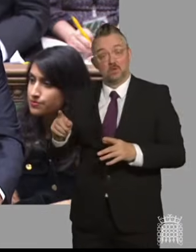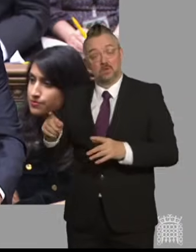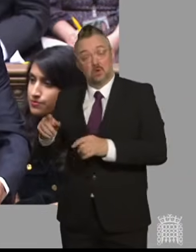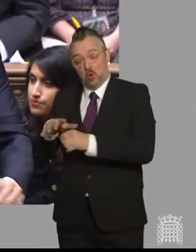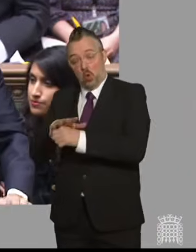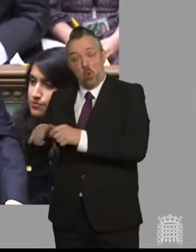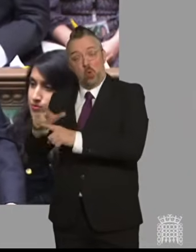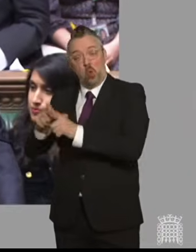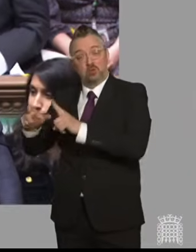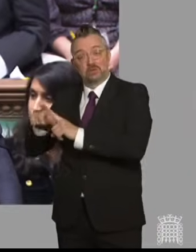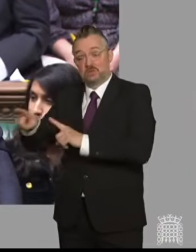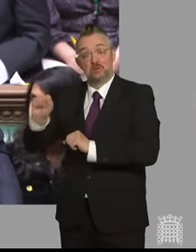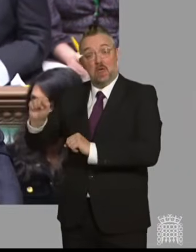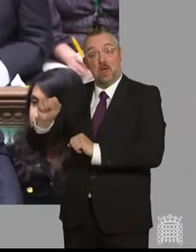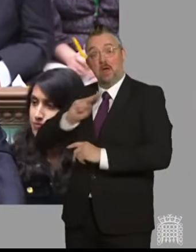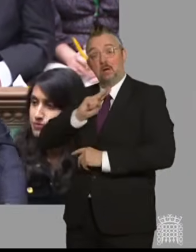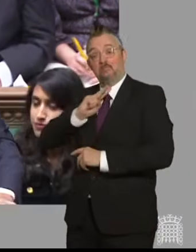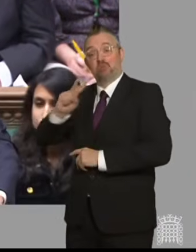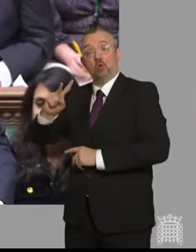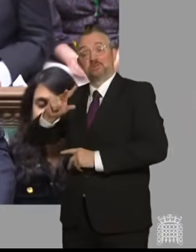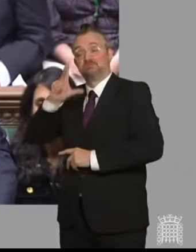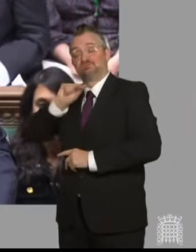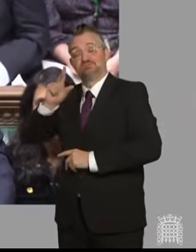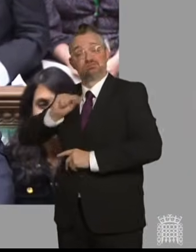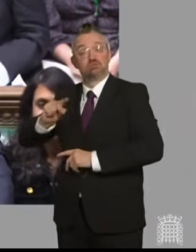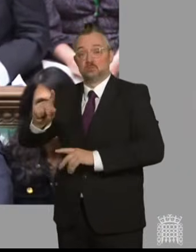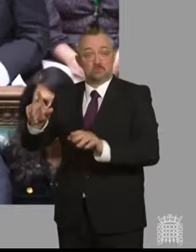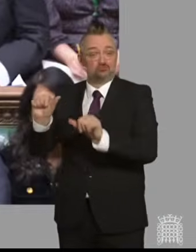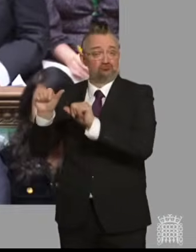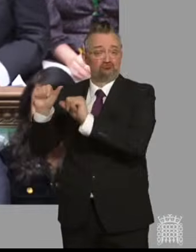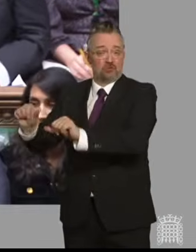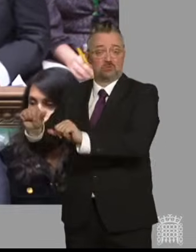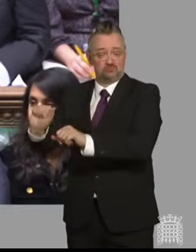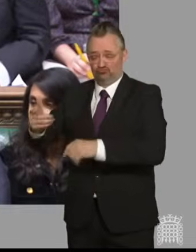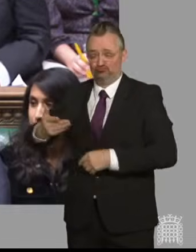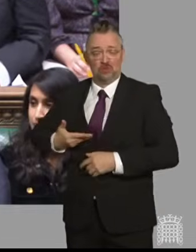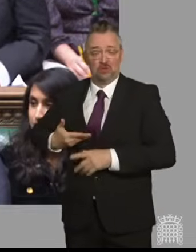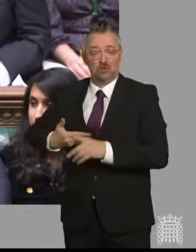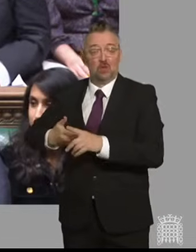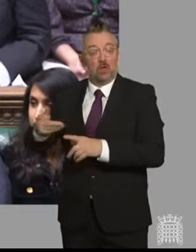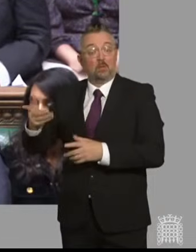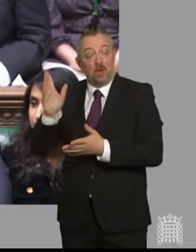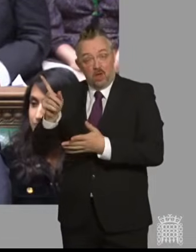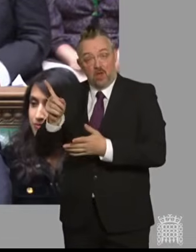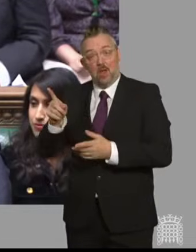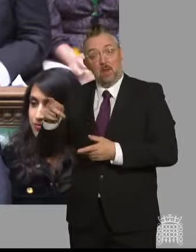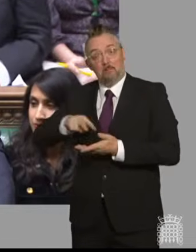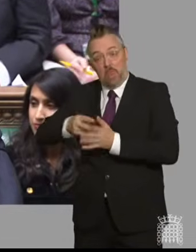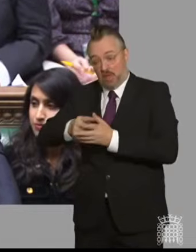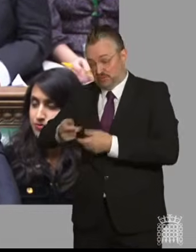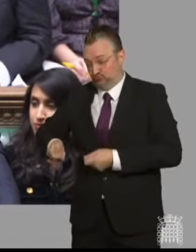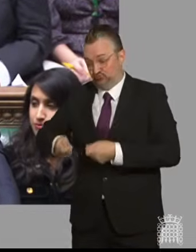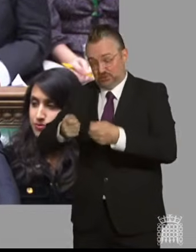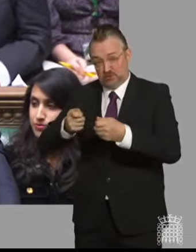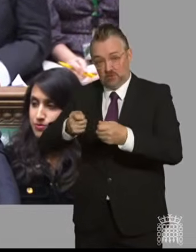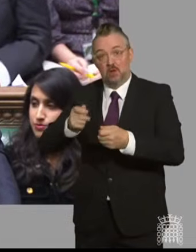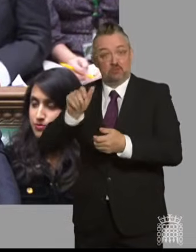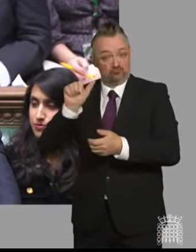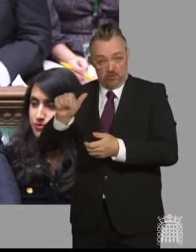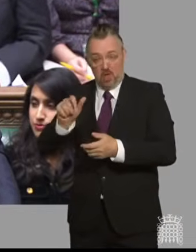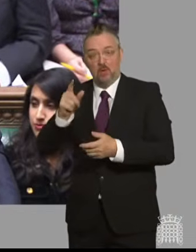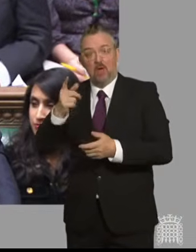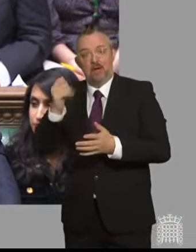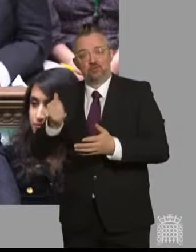important that councils bring forward local plans, but this must be done in close consultation with local communities because their voices